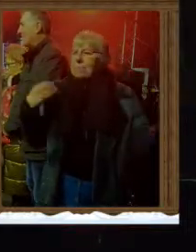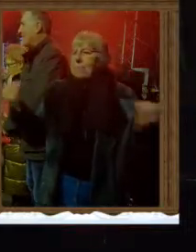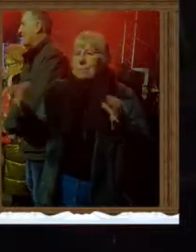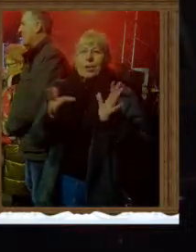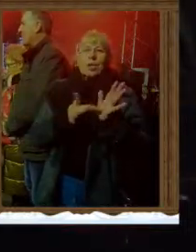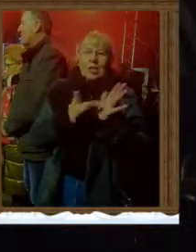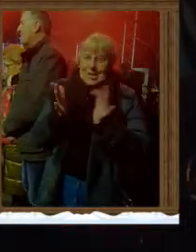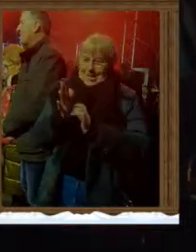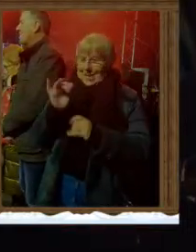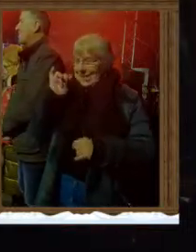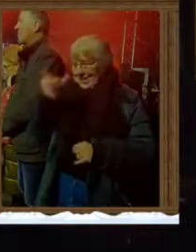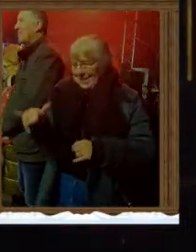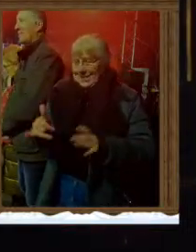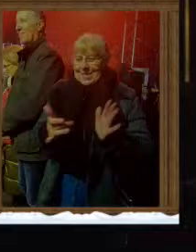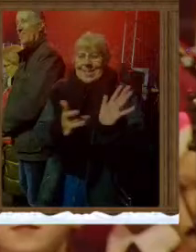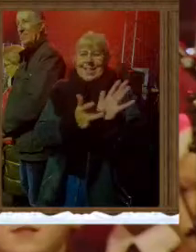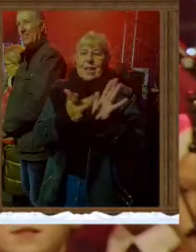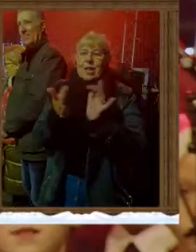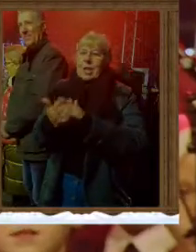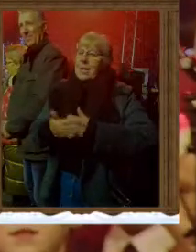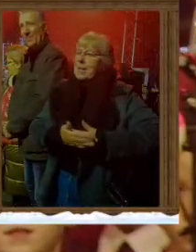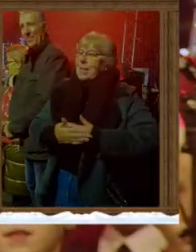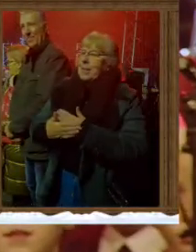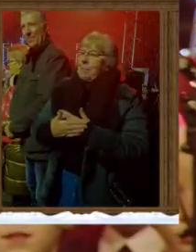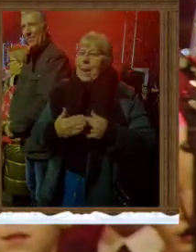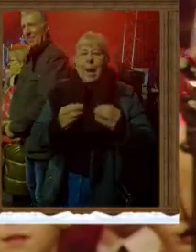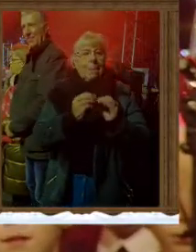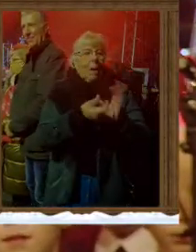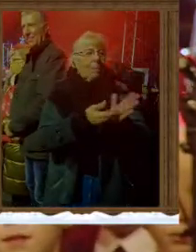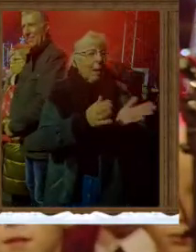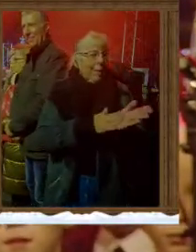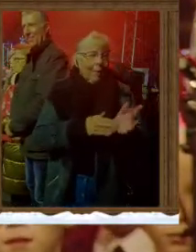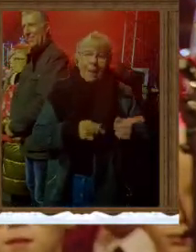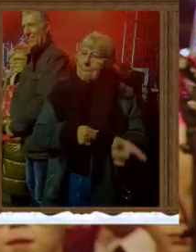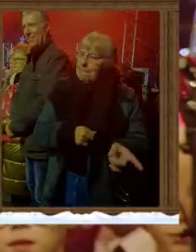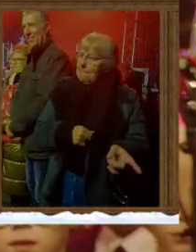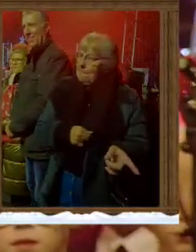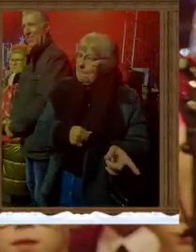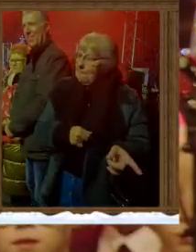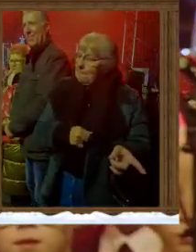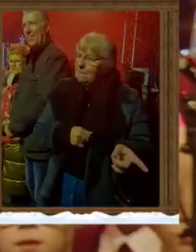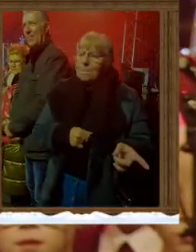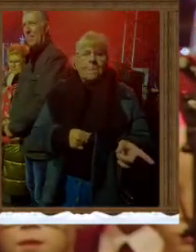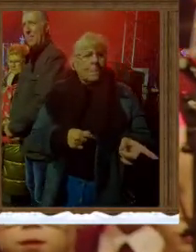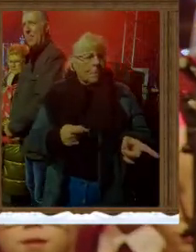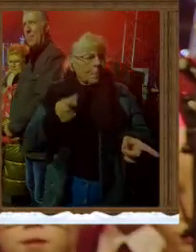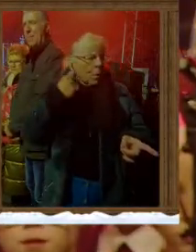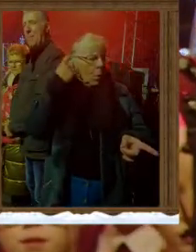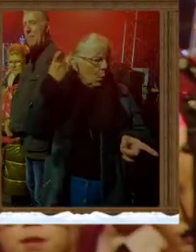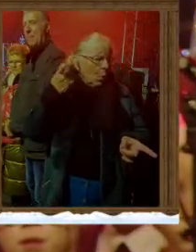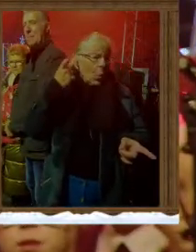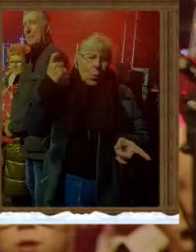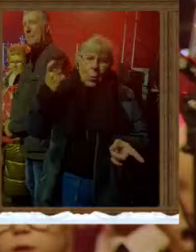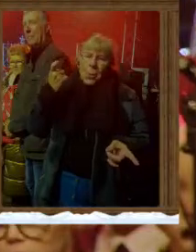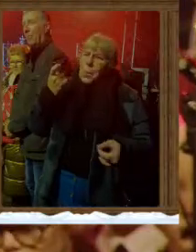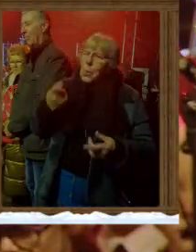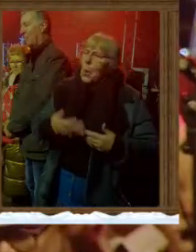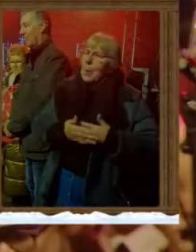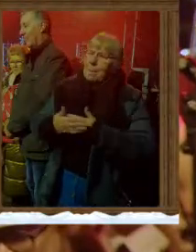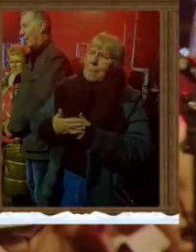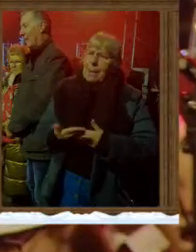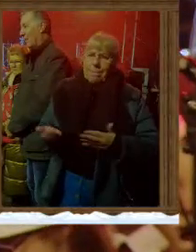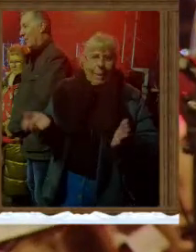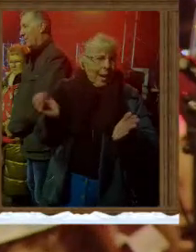Jesus. Jesus, the babe of Bethlehem. And do you know, you ever thought what a commotion a baby